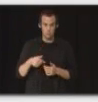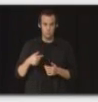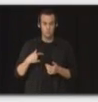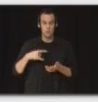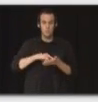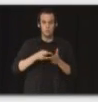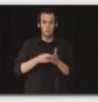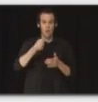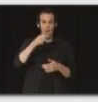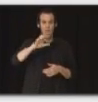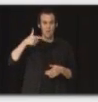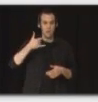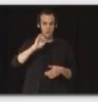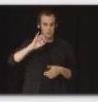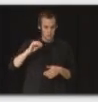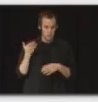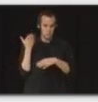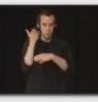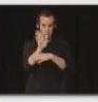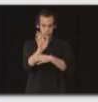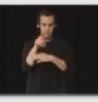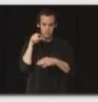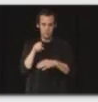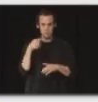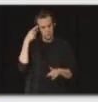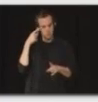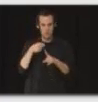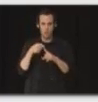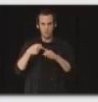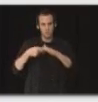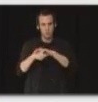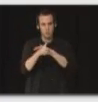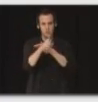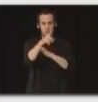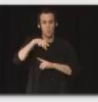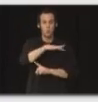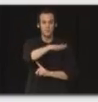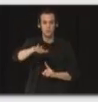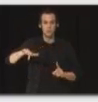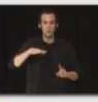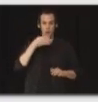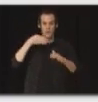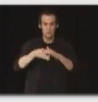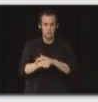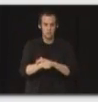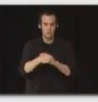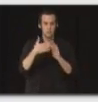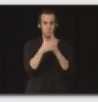half. The ISIS project has been also launched and presented here about the development of an accessibility environment based on